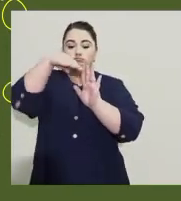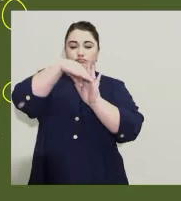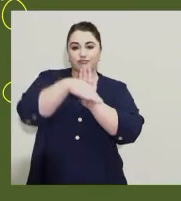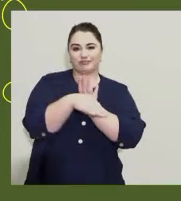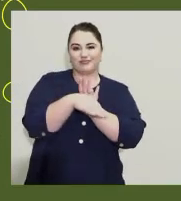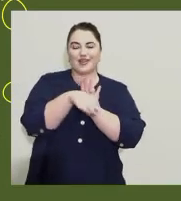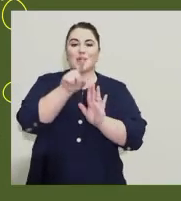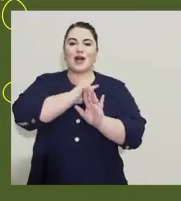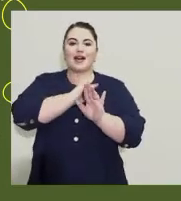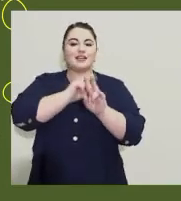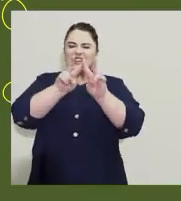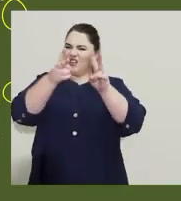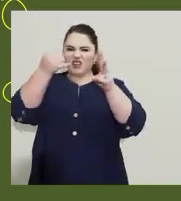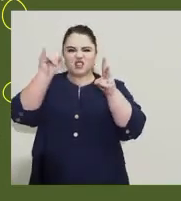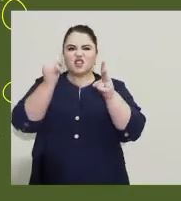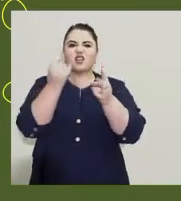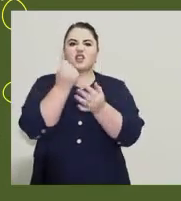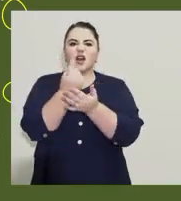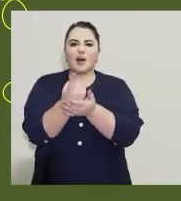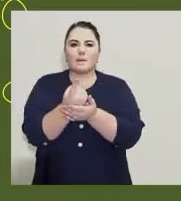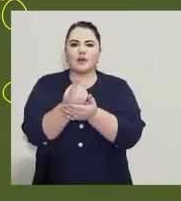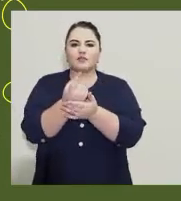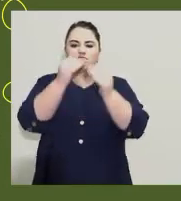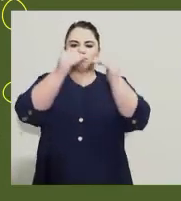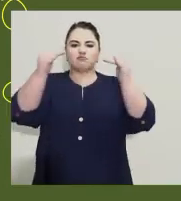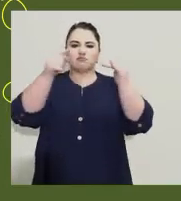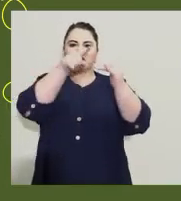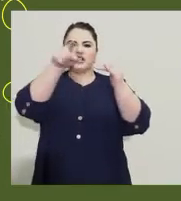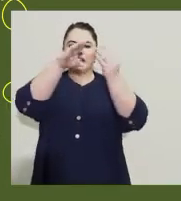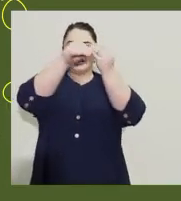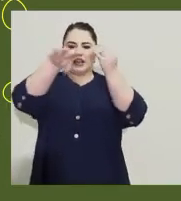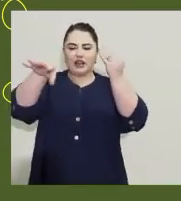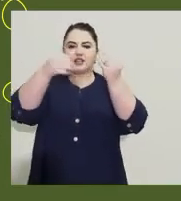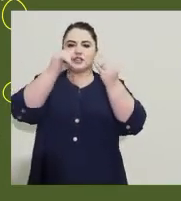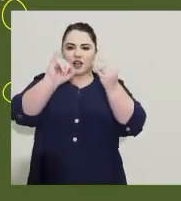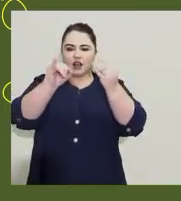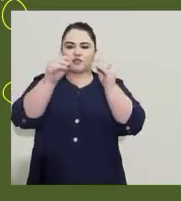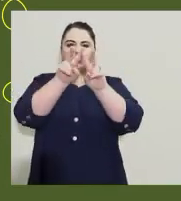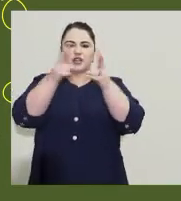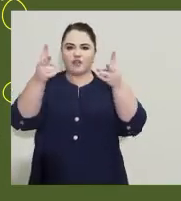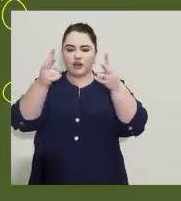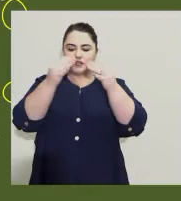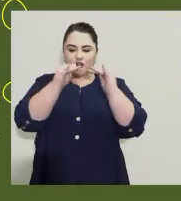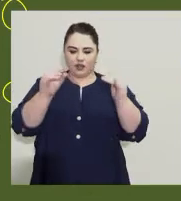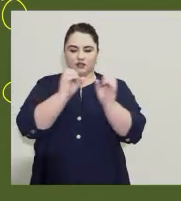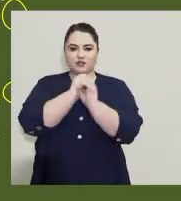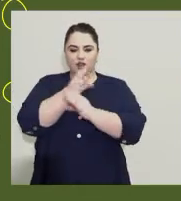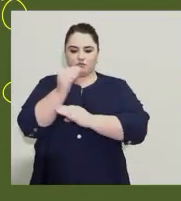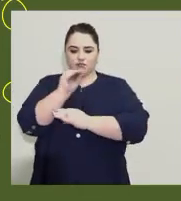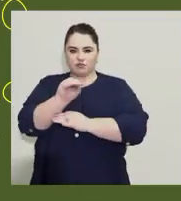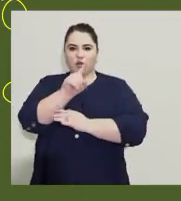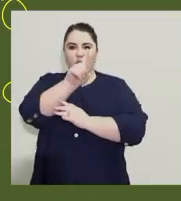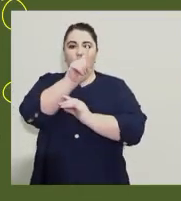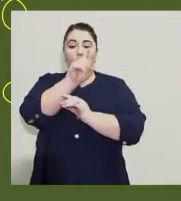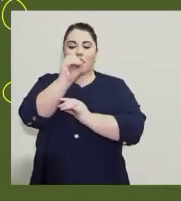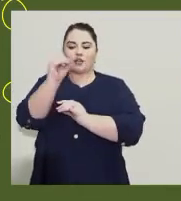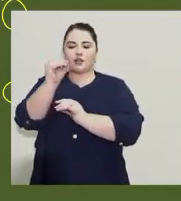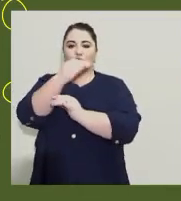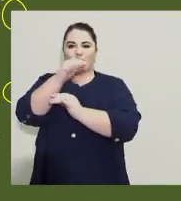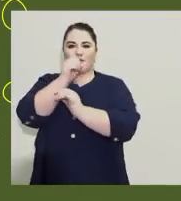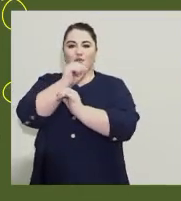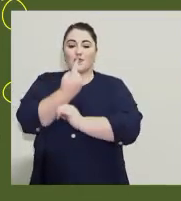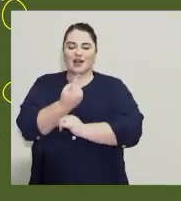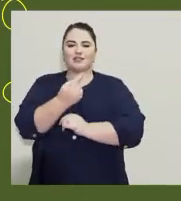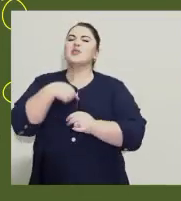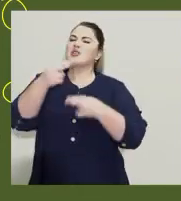end percentage decrease, because there will still be a difference on top of the line, and then at the bottom, the starting point times 100 over